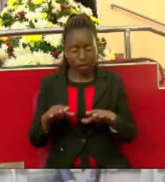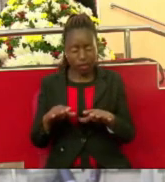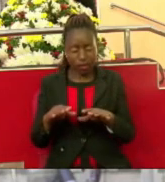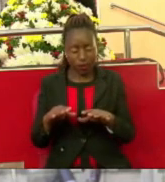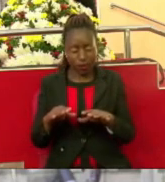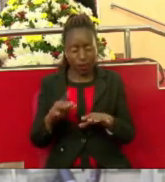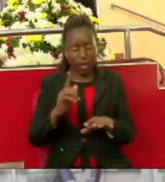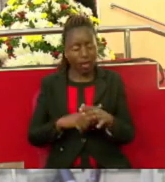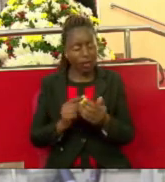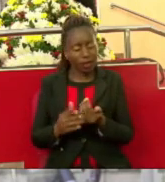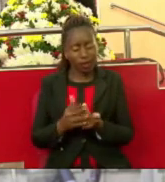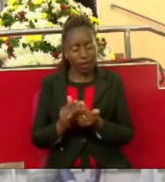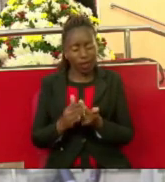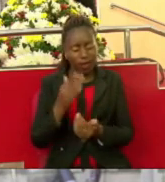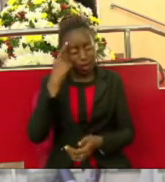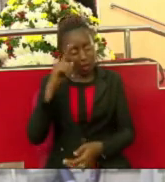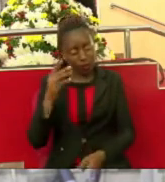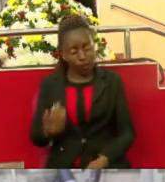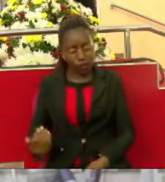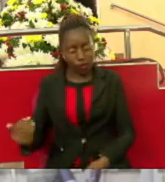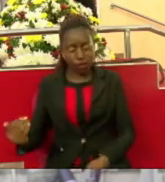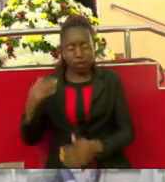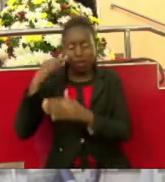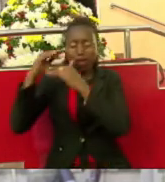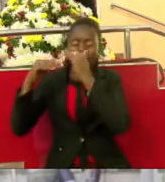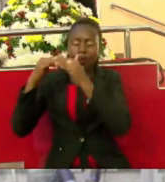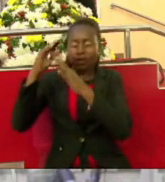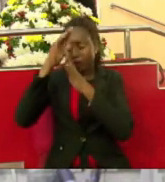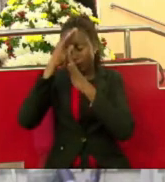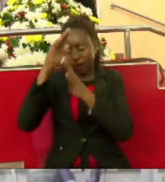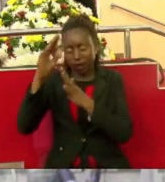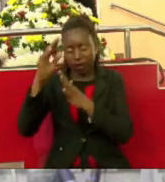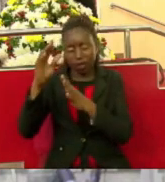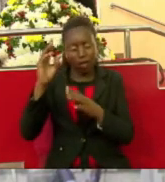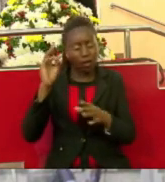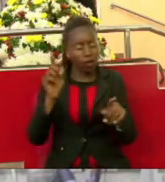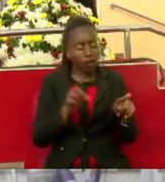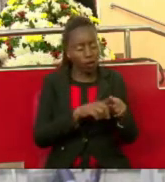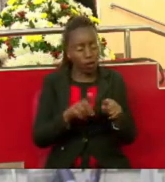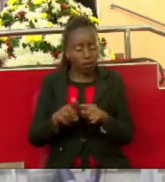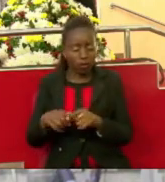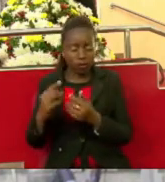our children, Father in heaven, our Father, you'll also take care of their children, King of Glory.